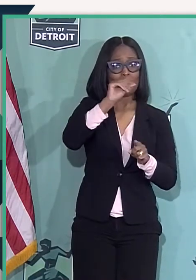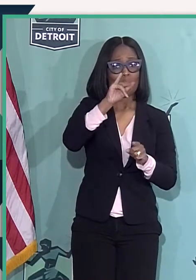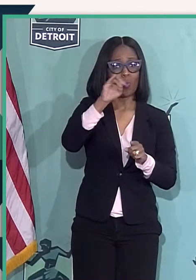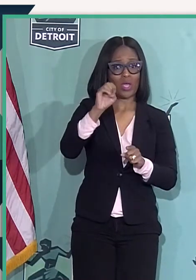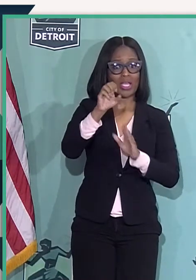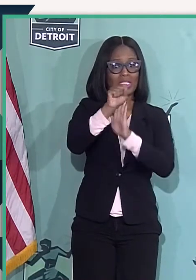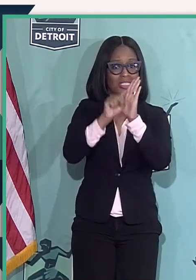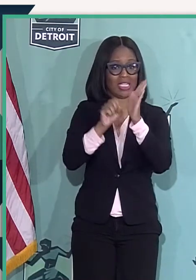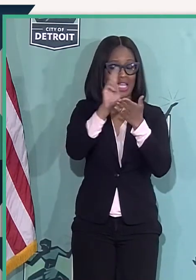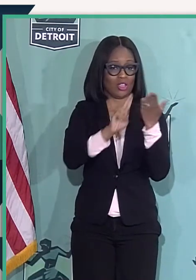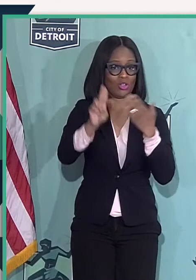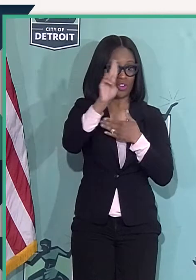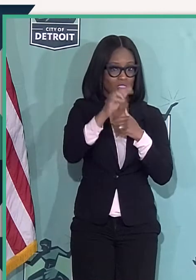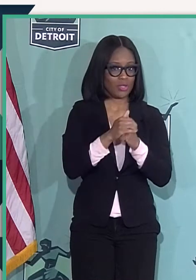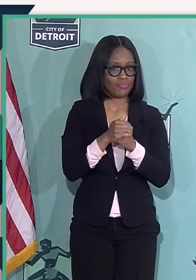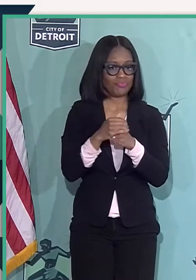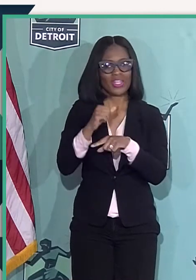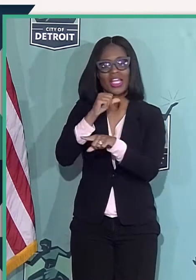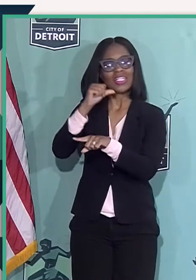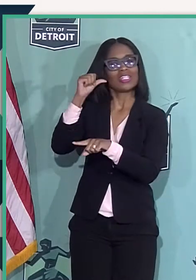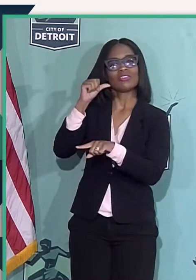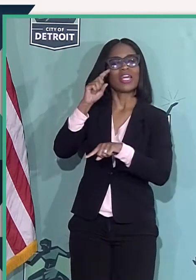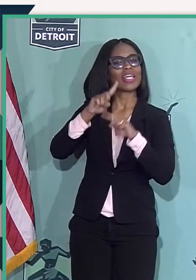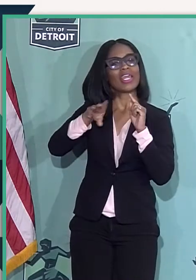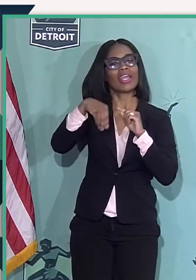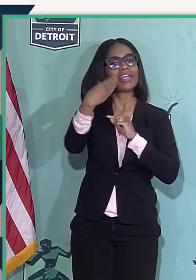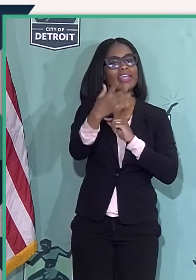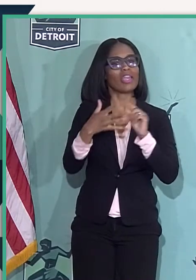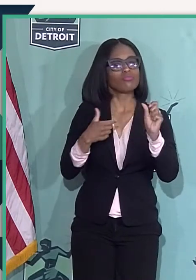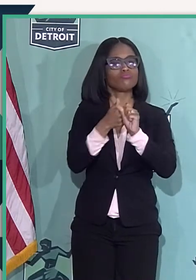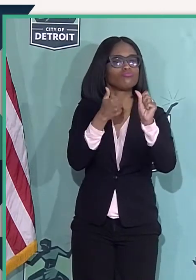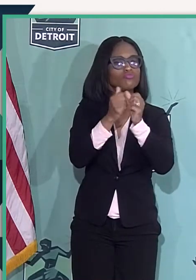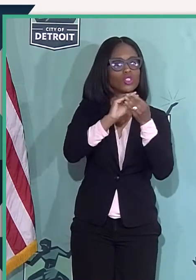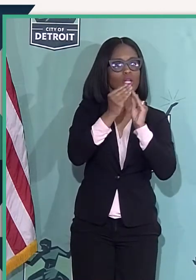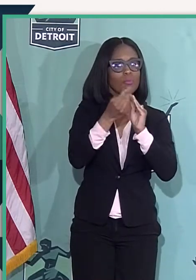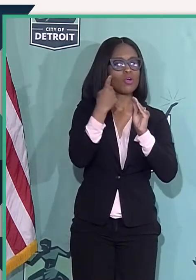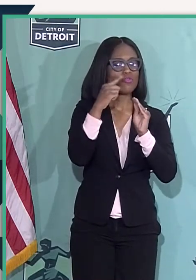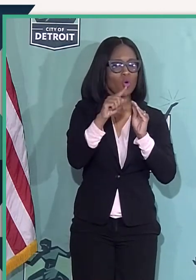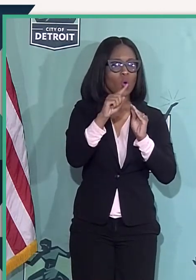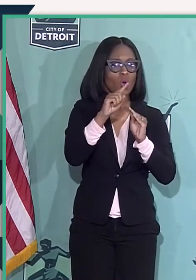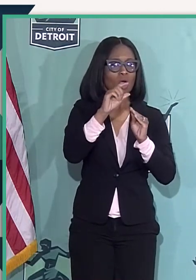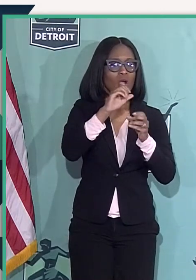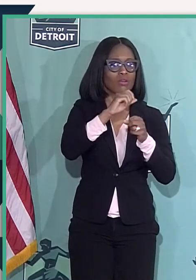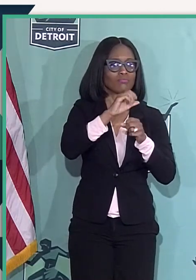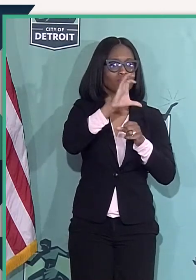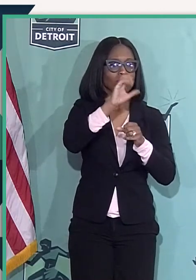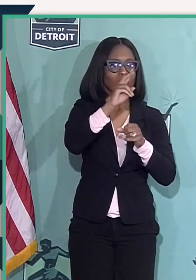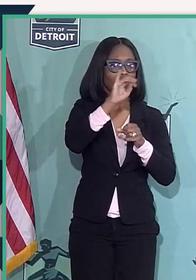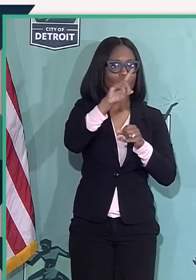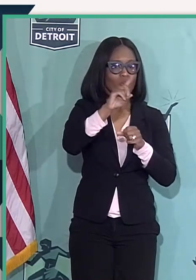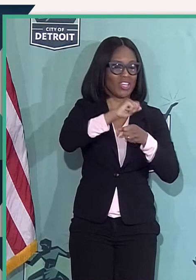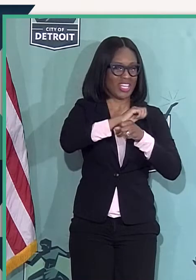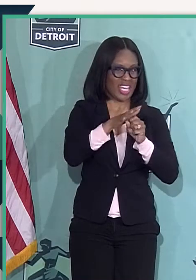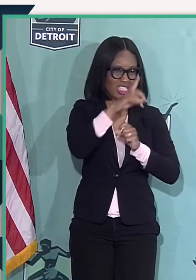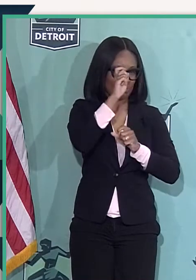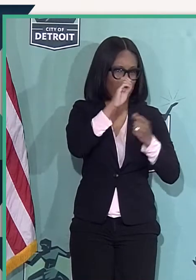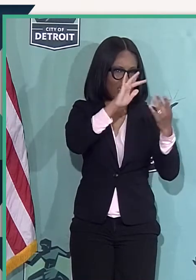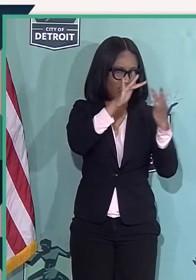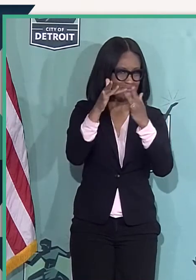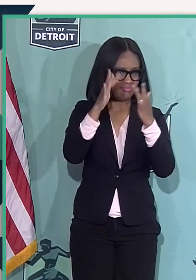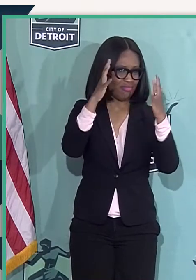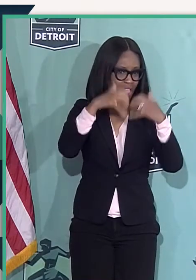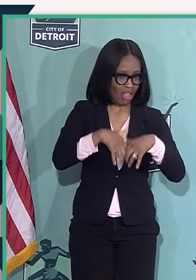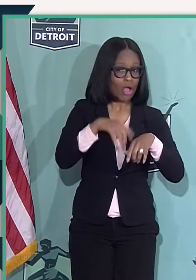Now, yesterday, I was unable to provide an update on the COVID-19 cases because of the state's technical challenges. However, the issue has now